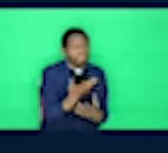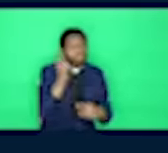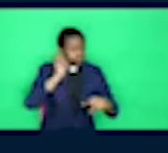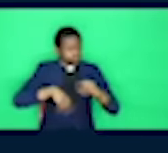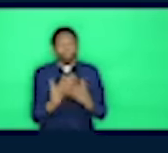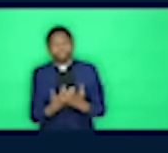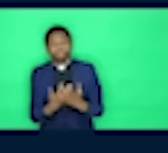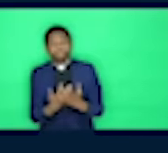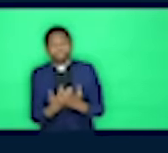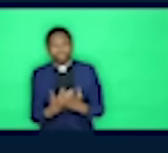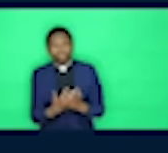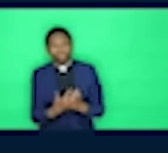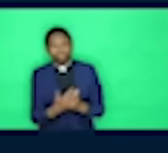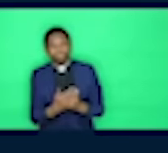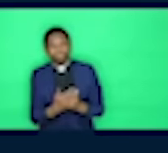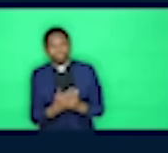do not want to go there.